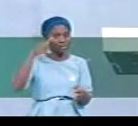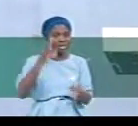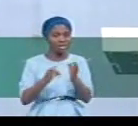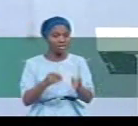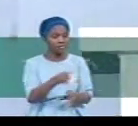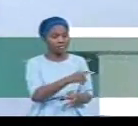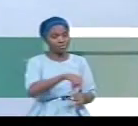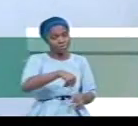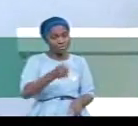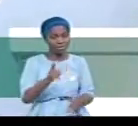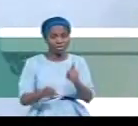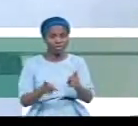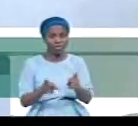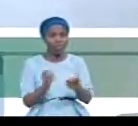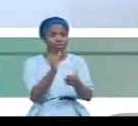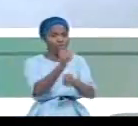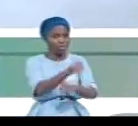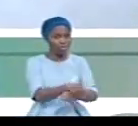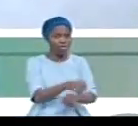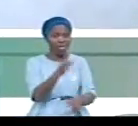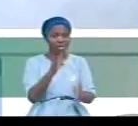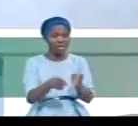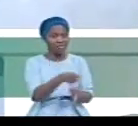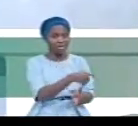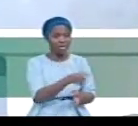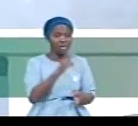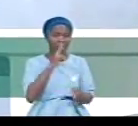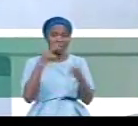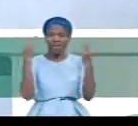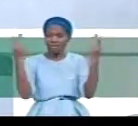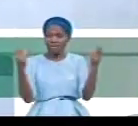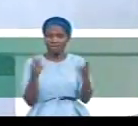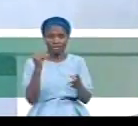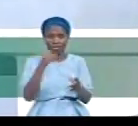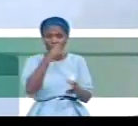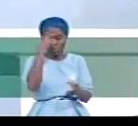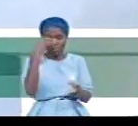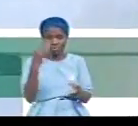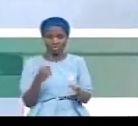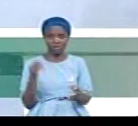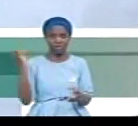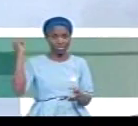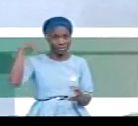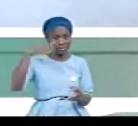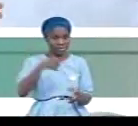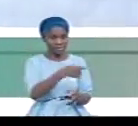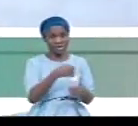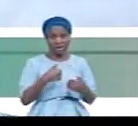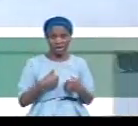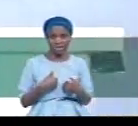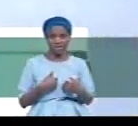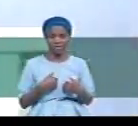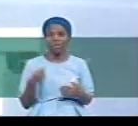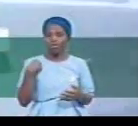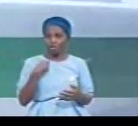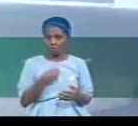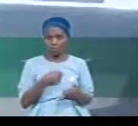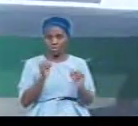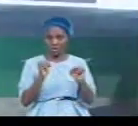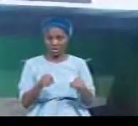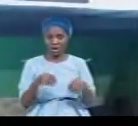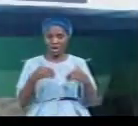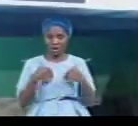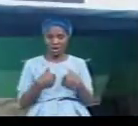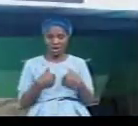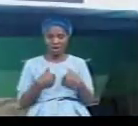they overcame, if they were victorious because of the grace they had, we can have